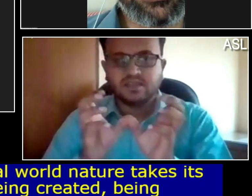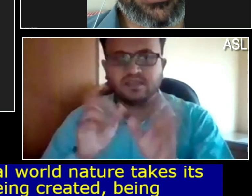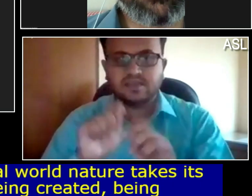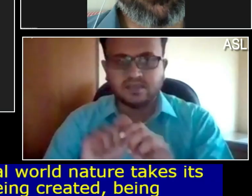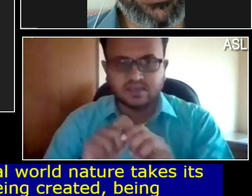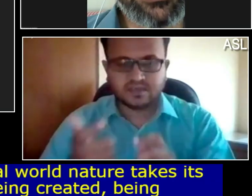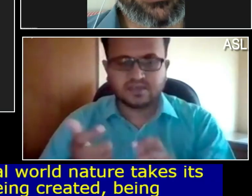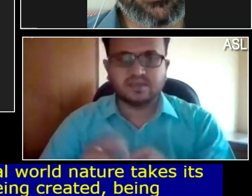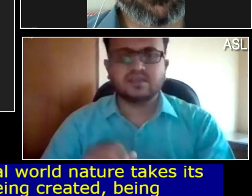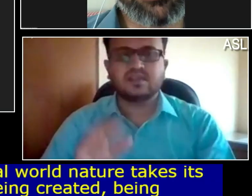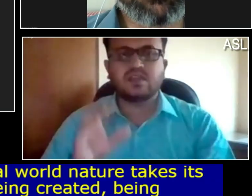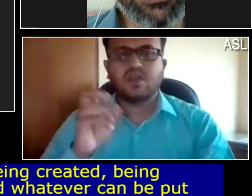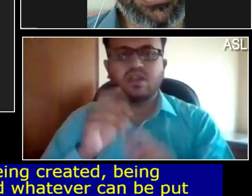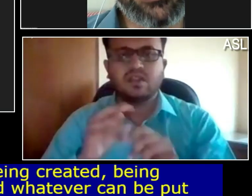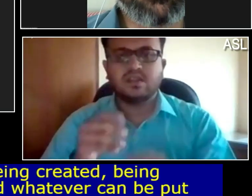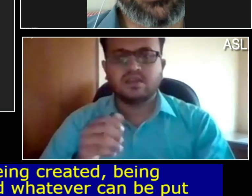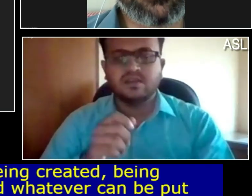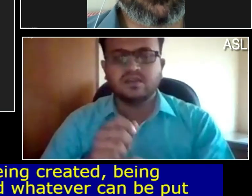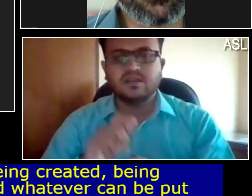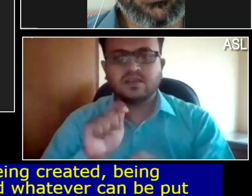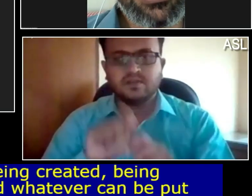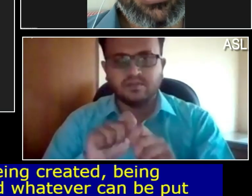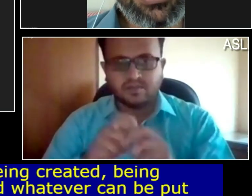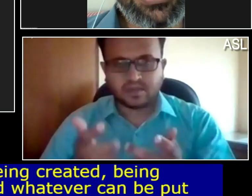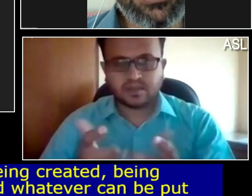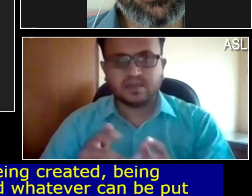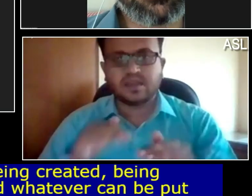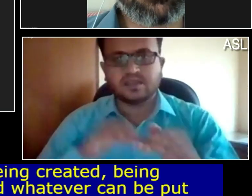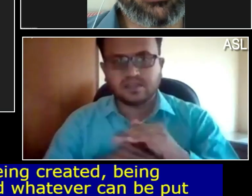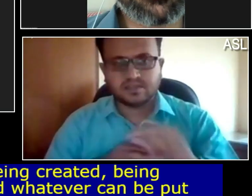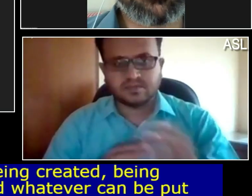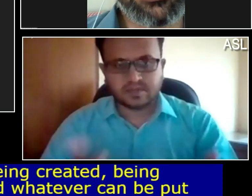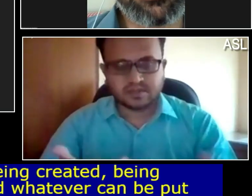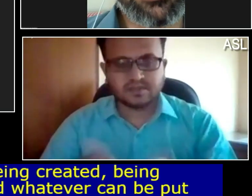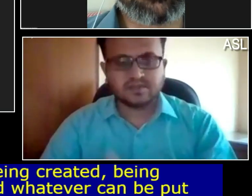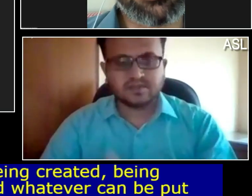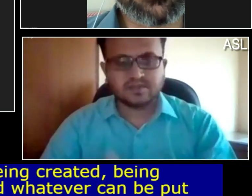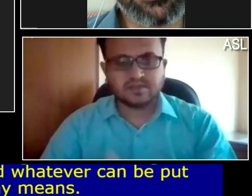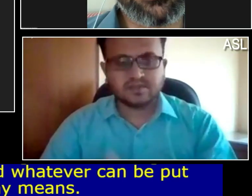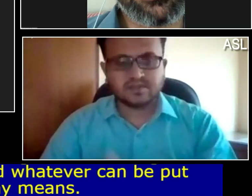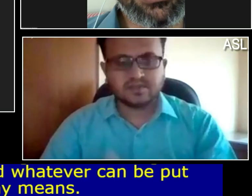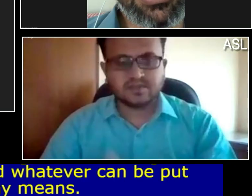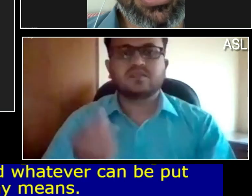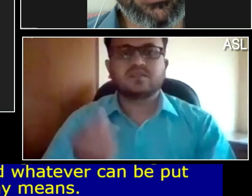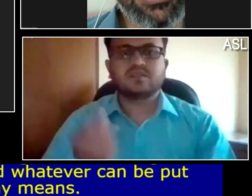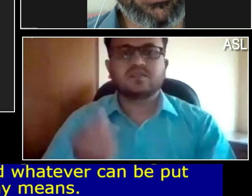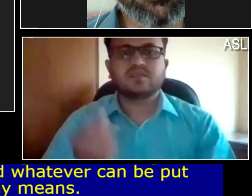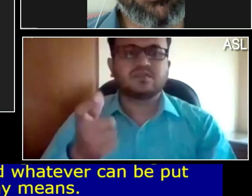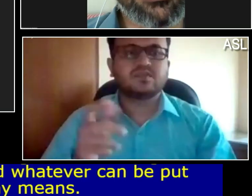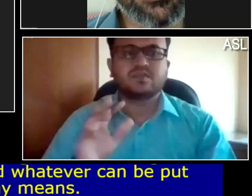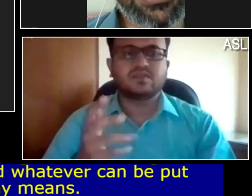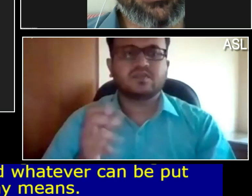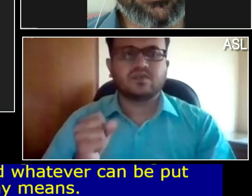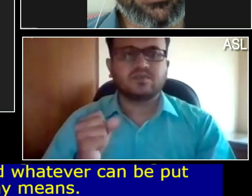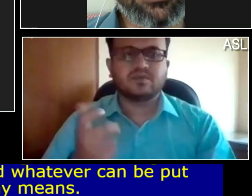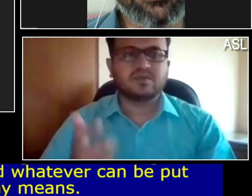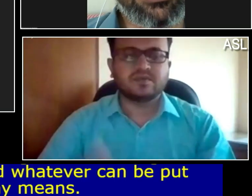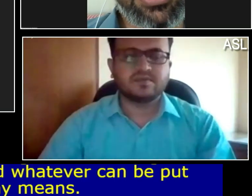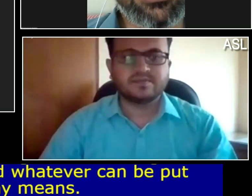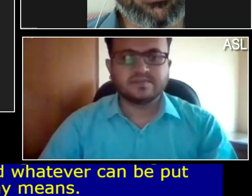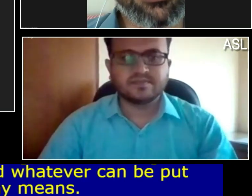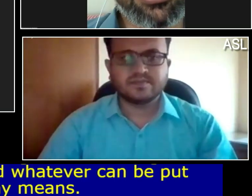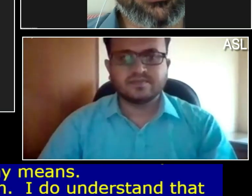online, it can be made accessible by any means. And cost should not be a question. I do understand that